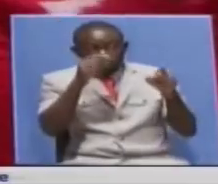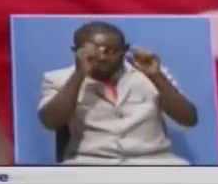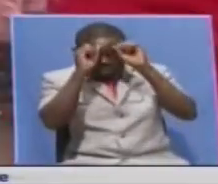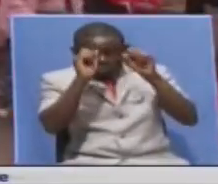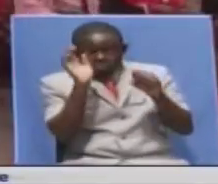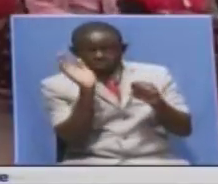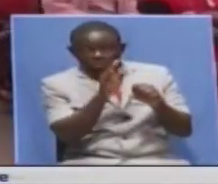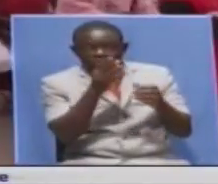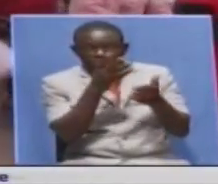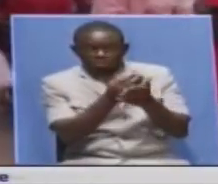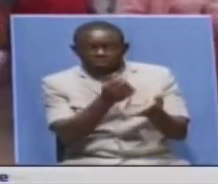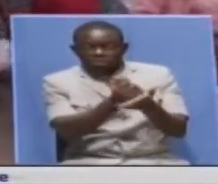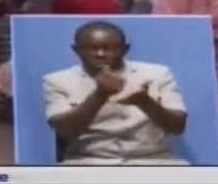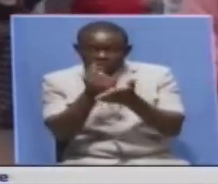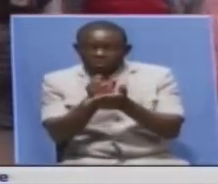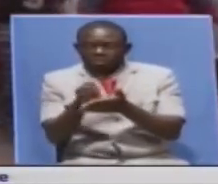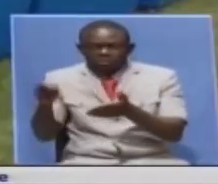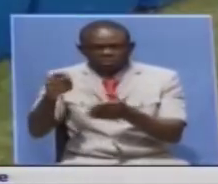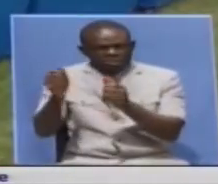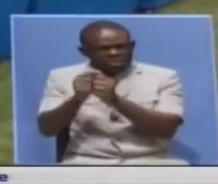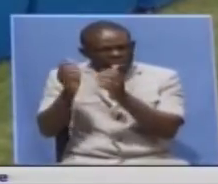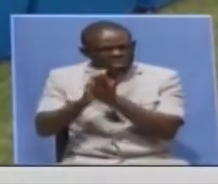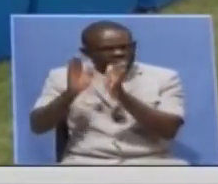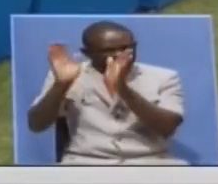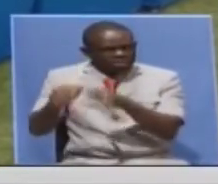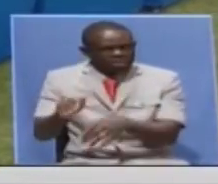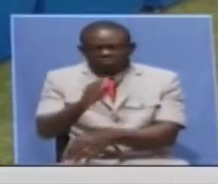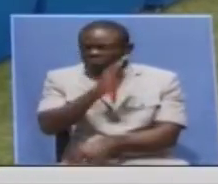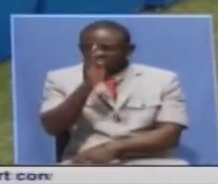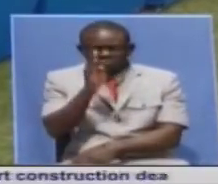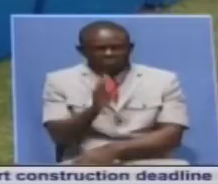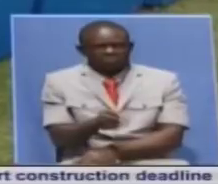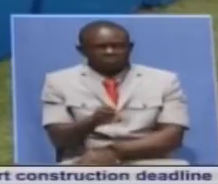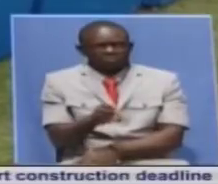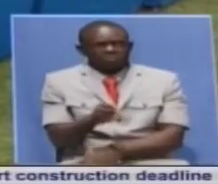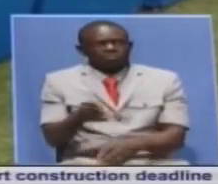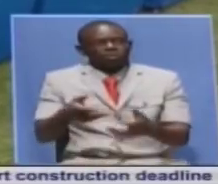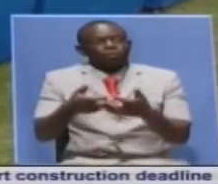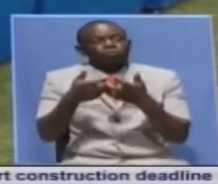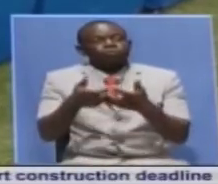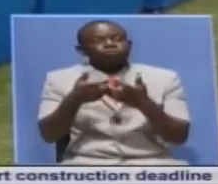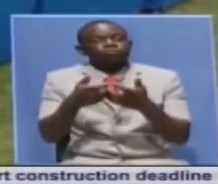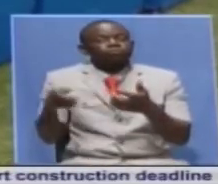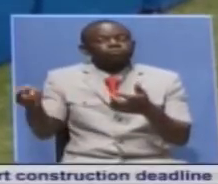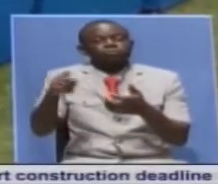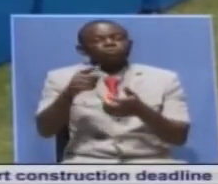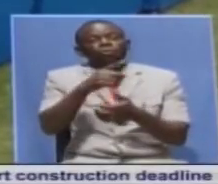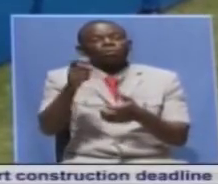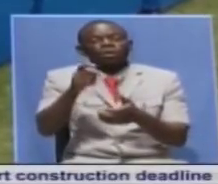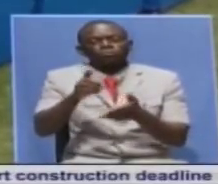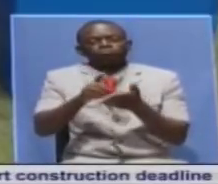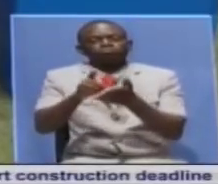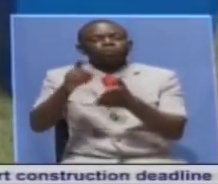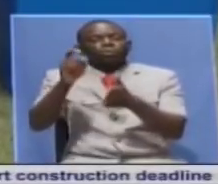empowerment activities. He said this when he handed over 100 incubators costing 450,000 kwacha to